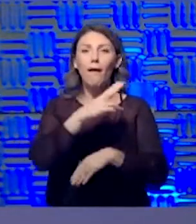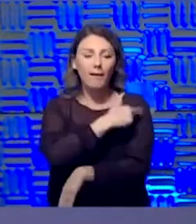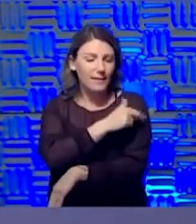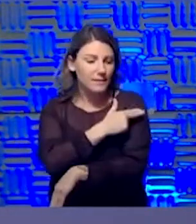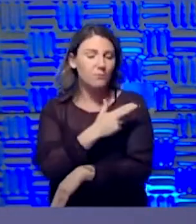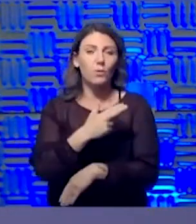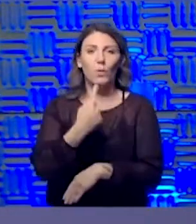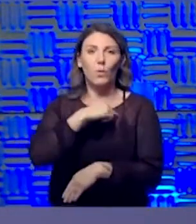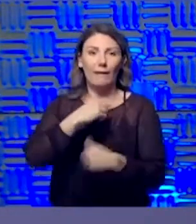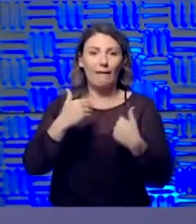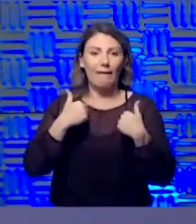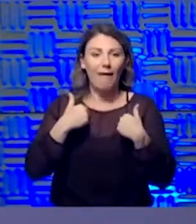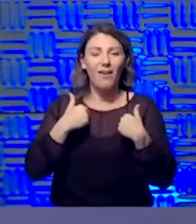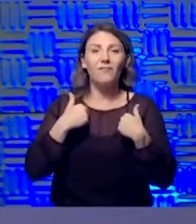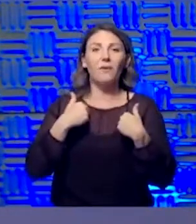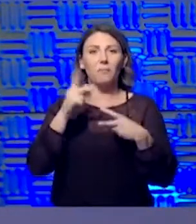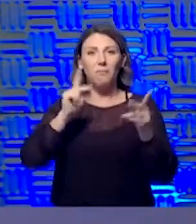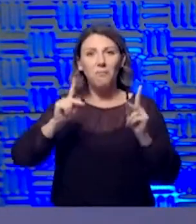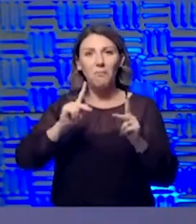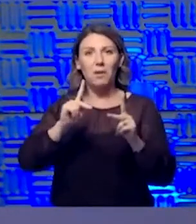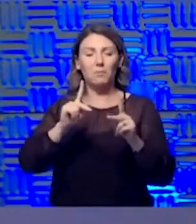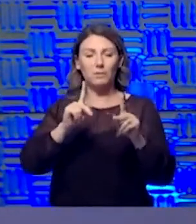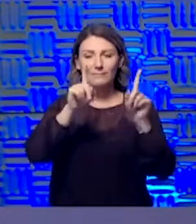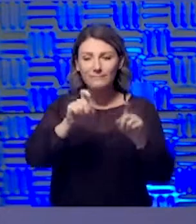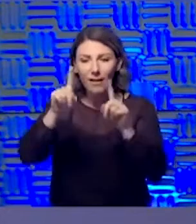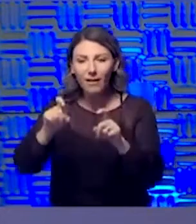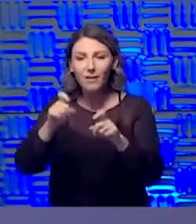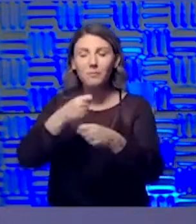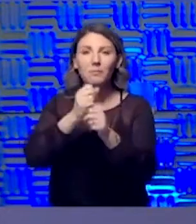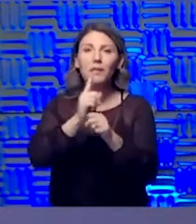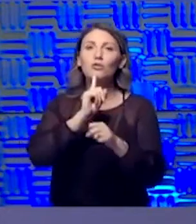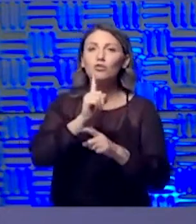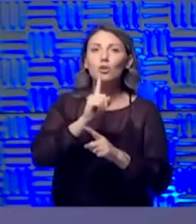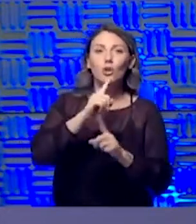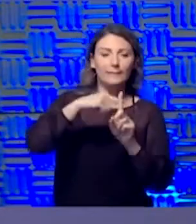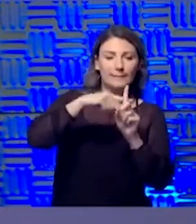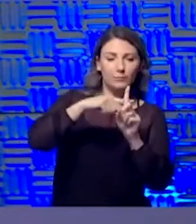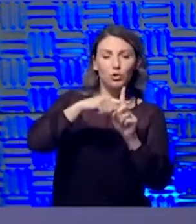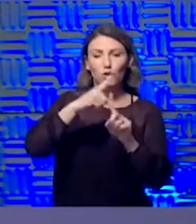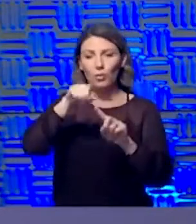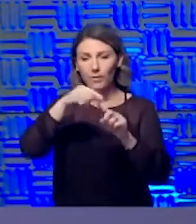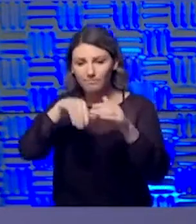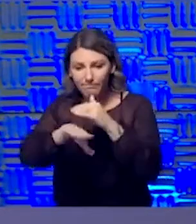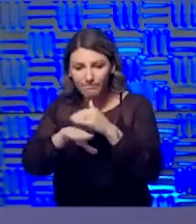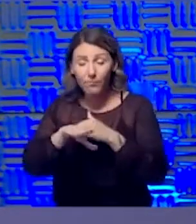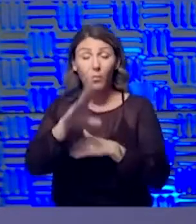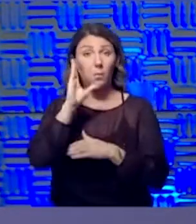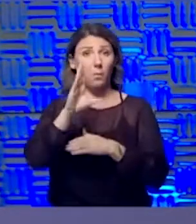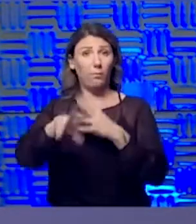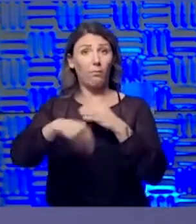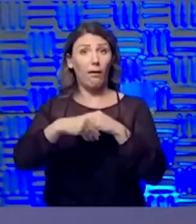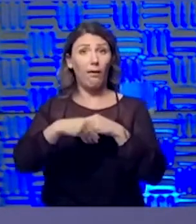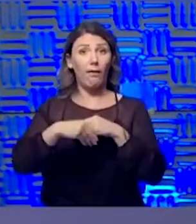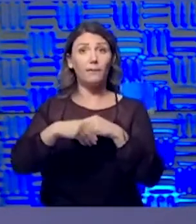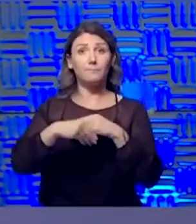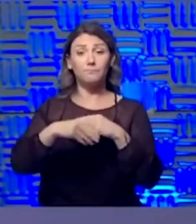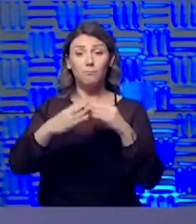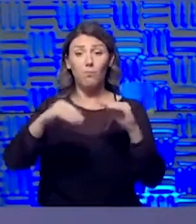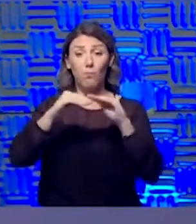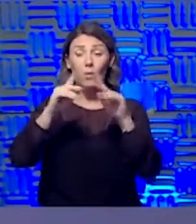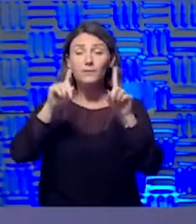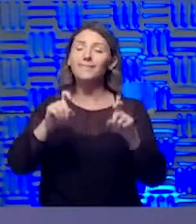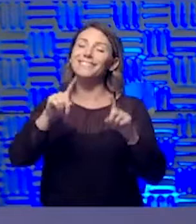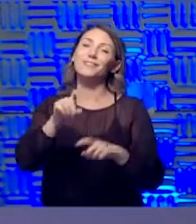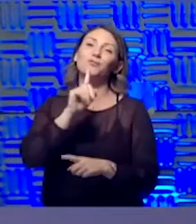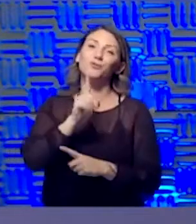we have screeners all over our campus making sure that people are being screened when they come in. Will we do some additional testing? Sure. We'll do that as well.